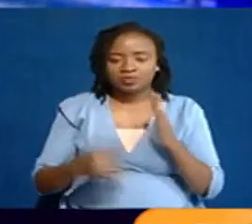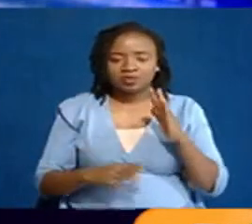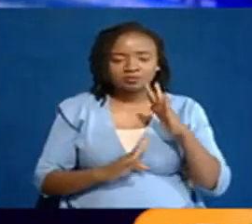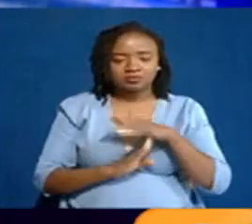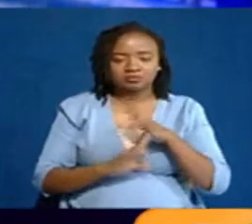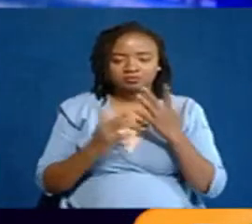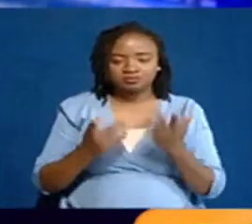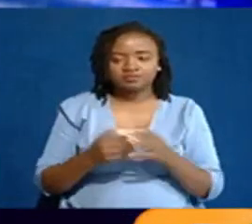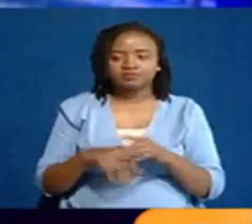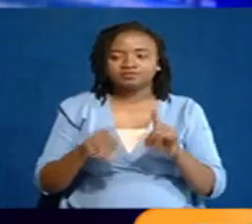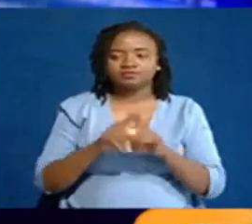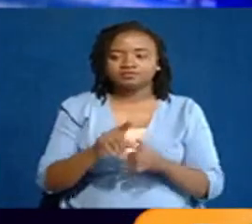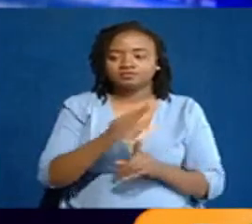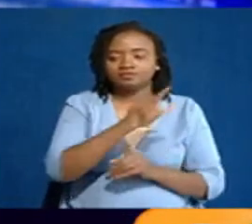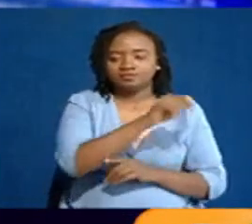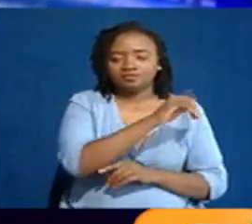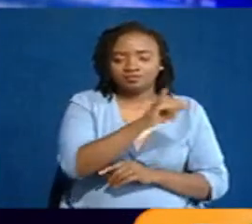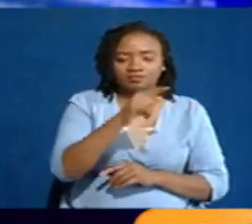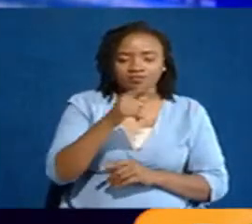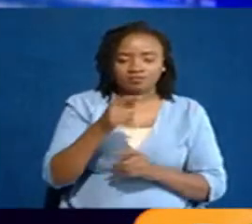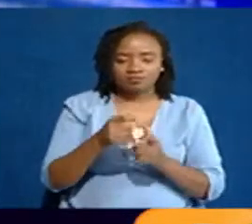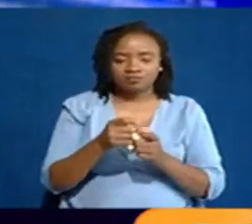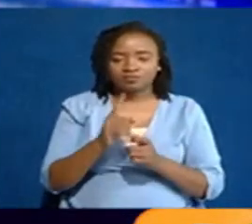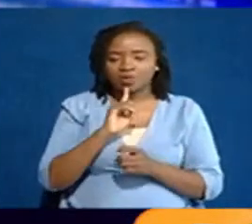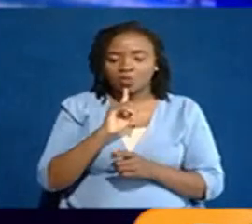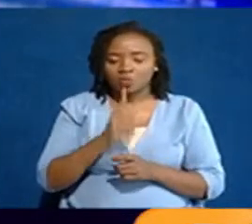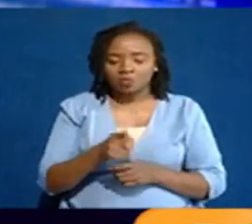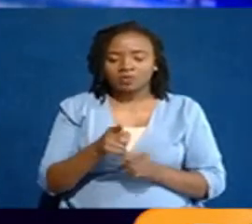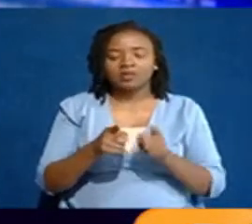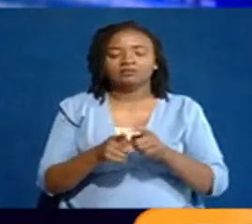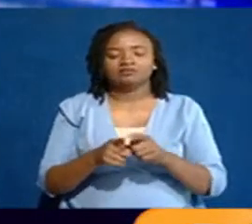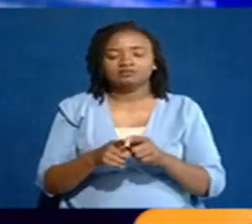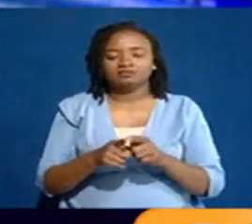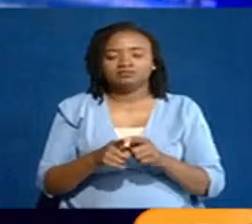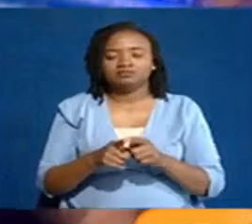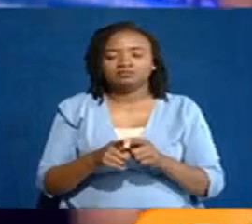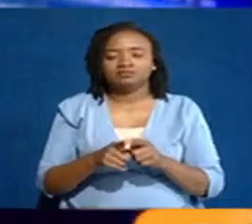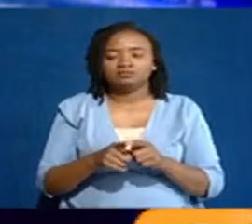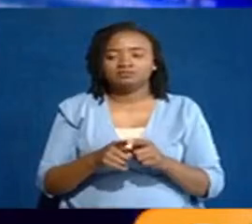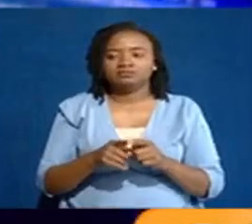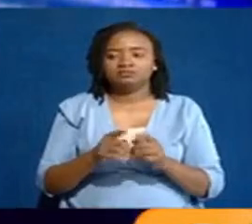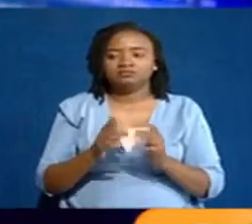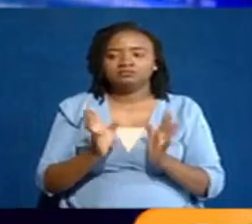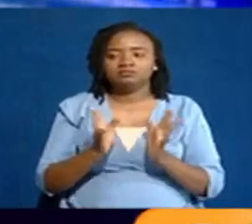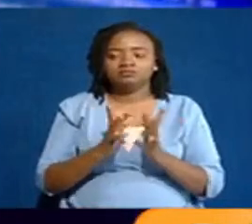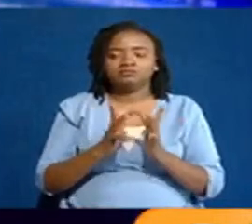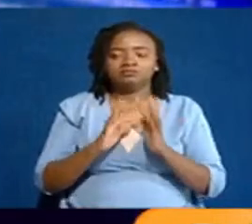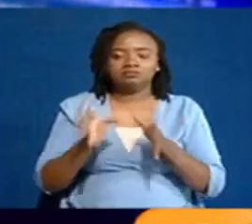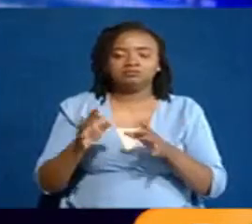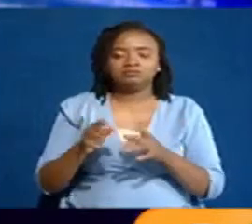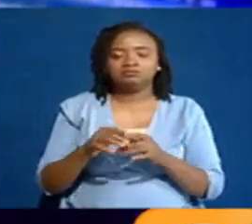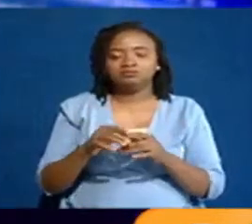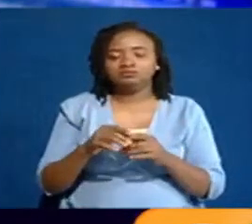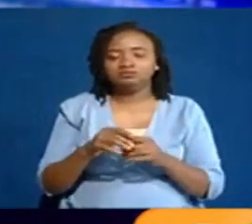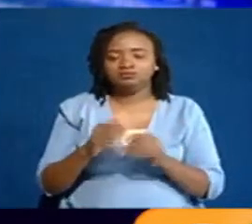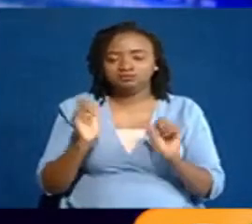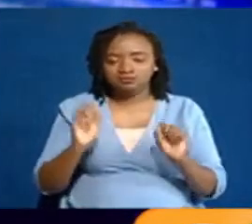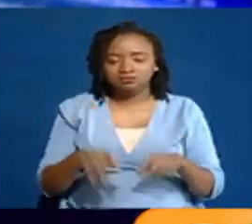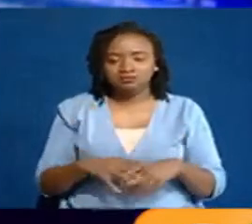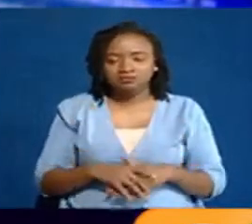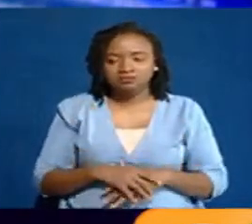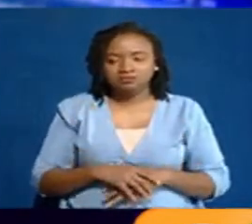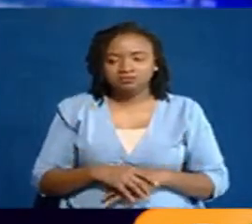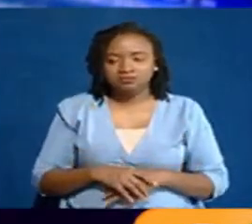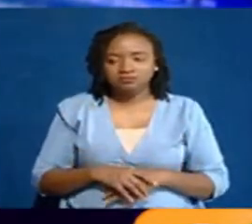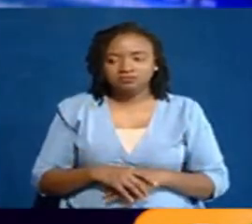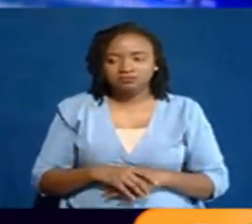as the AI text generator. You just give it a command and ask it to, you know, send an email or send a text to so-and-so, and so it